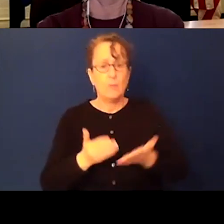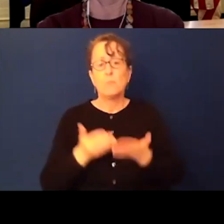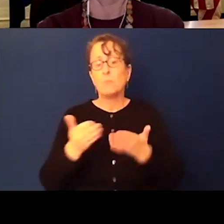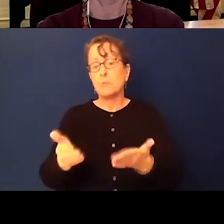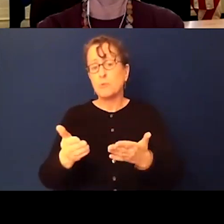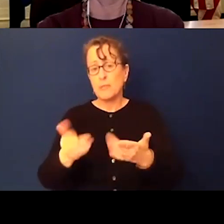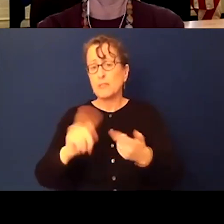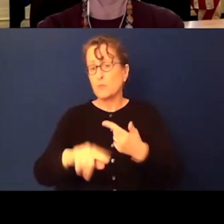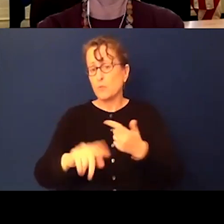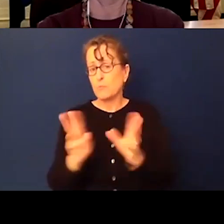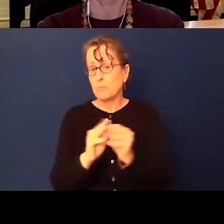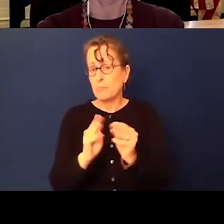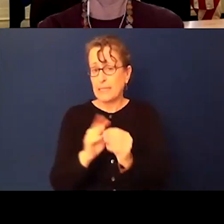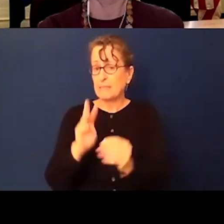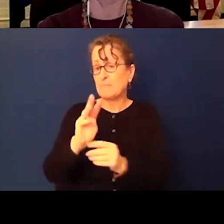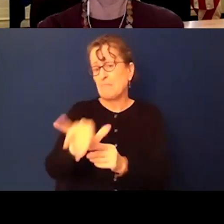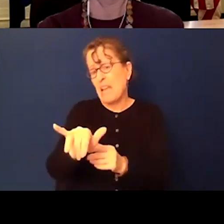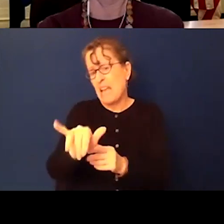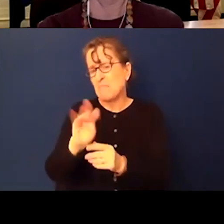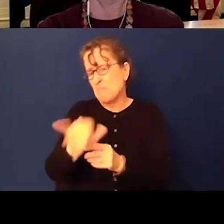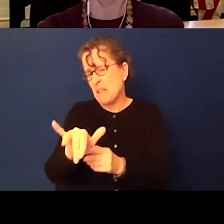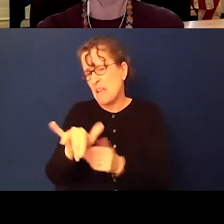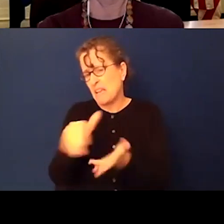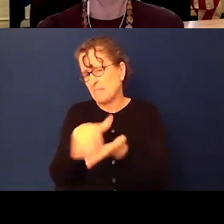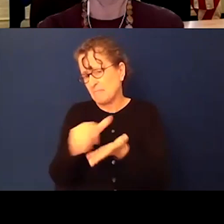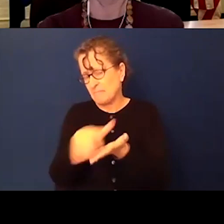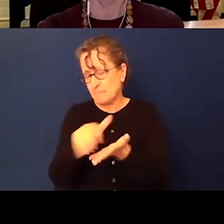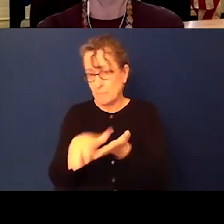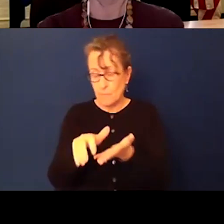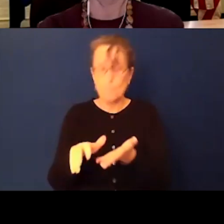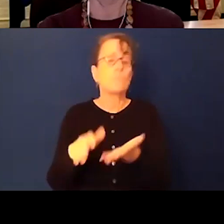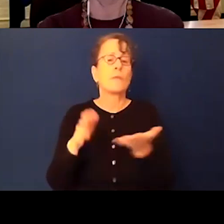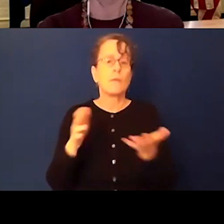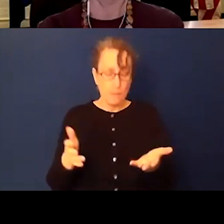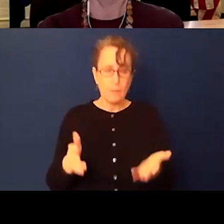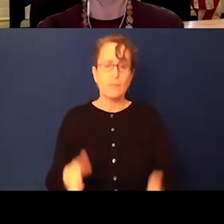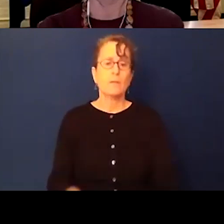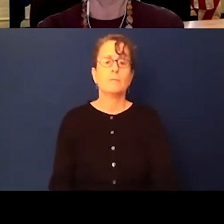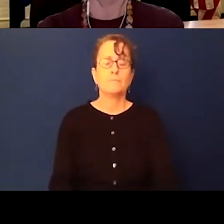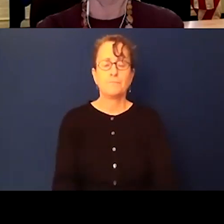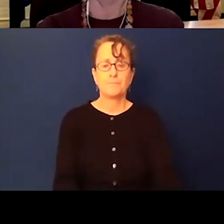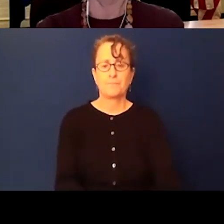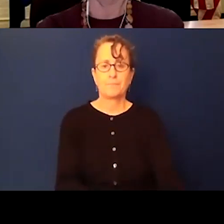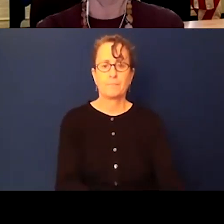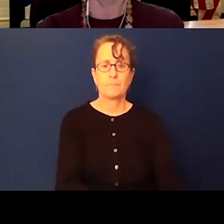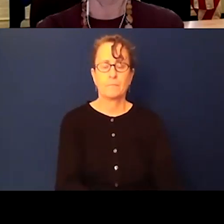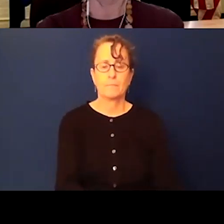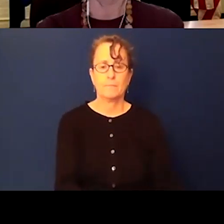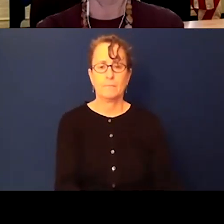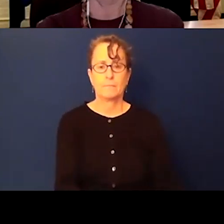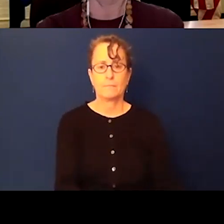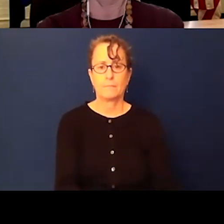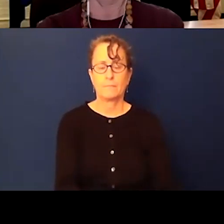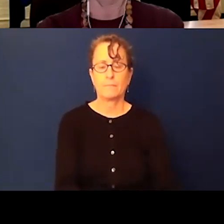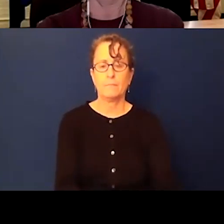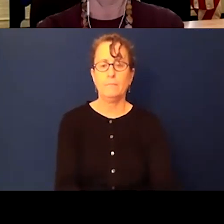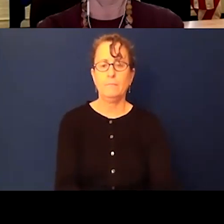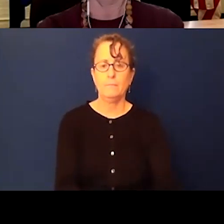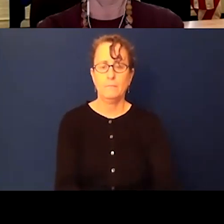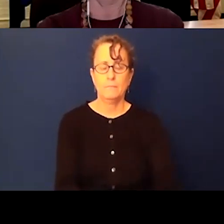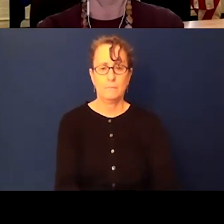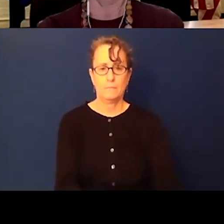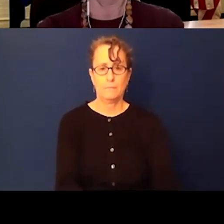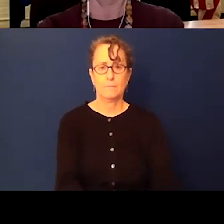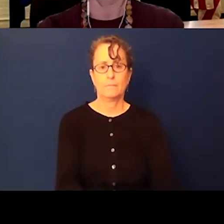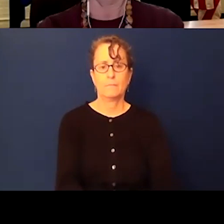And we would, figure out at this time what shape to give it as far as how to move forward. In the preparation that I